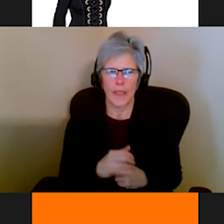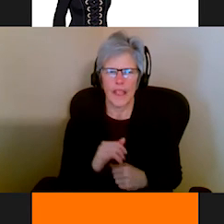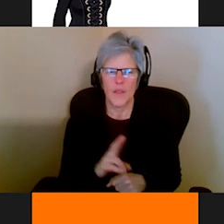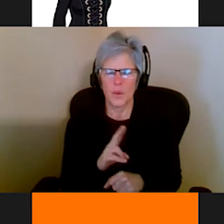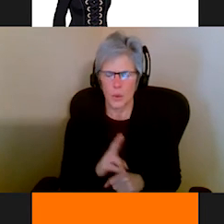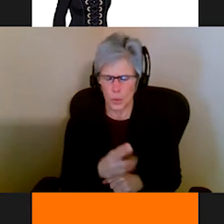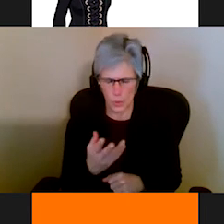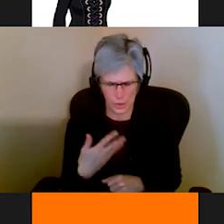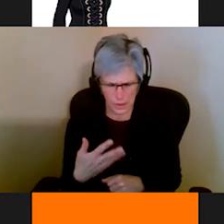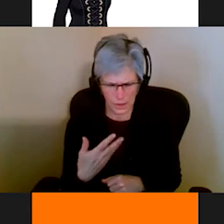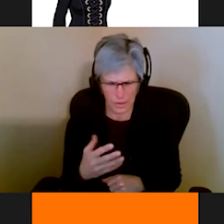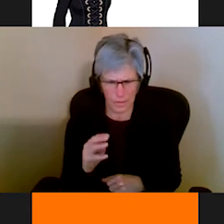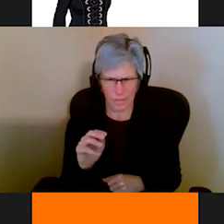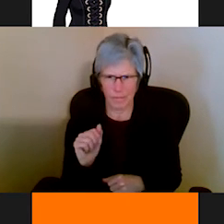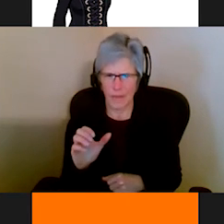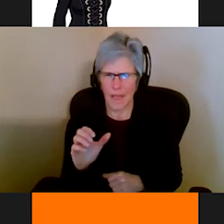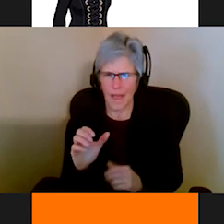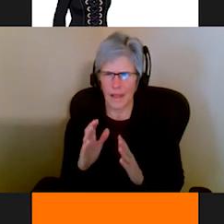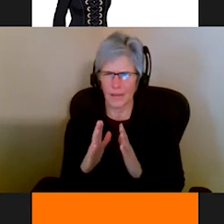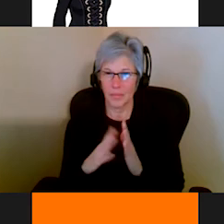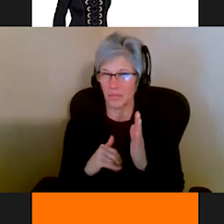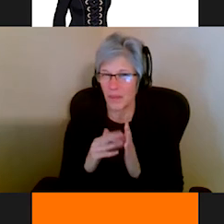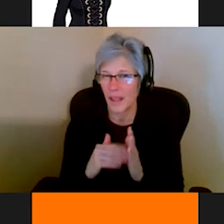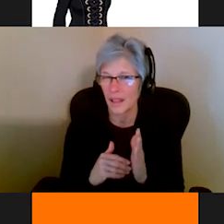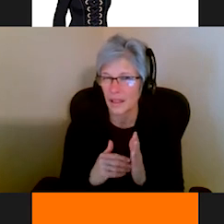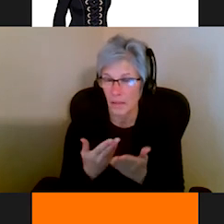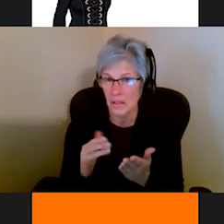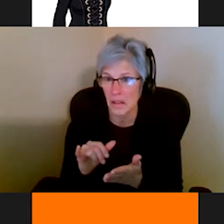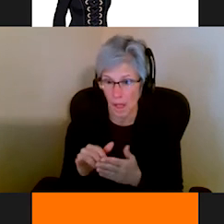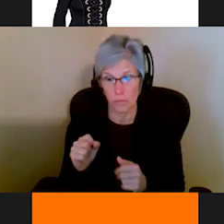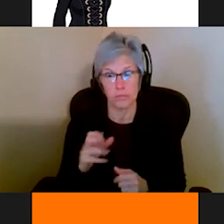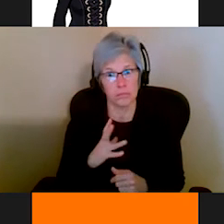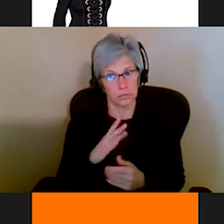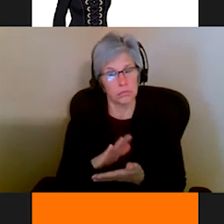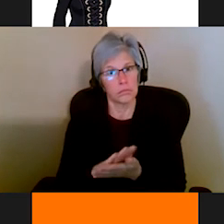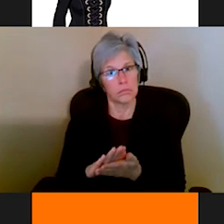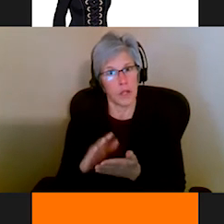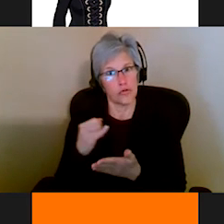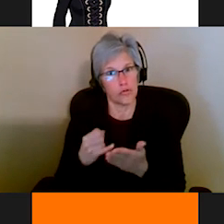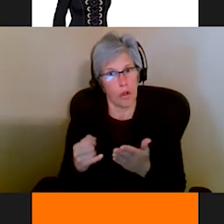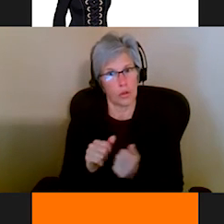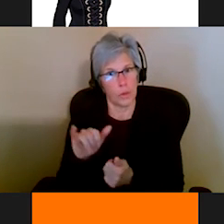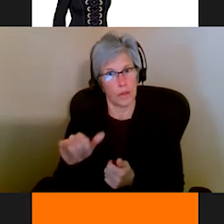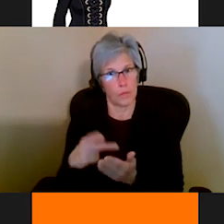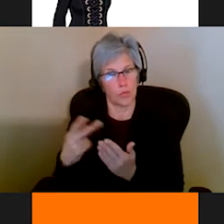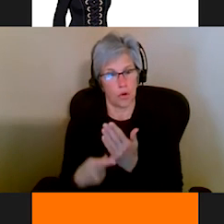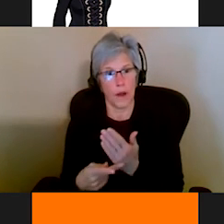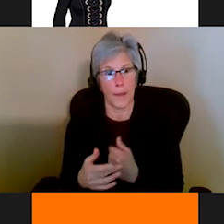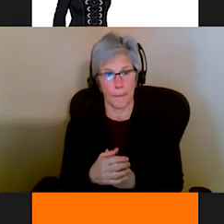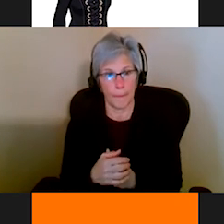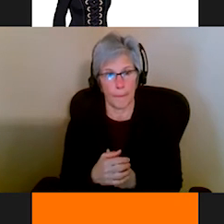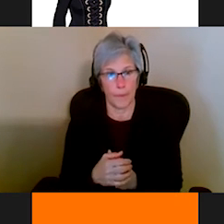Mac Paint and things like that, you can do some nice drawings in those programs. You know, Procreate is